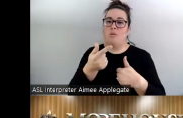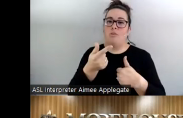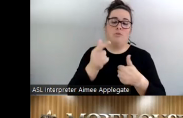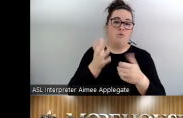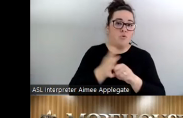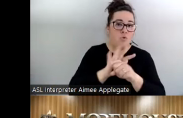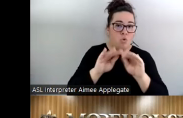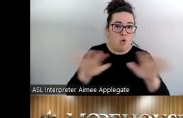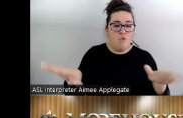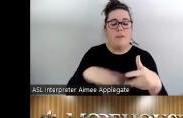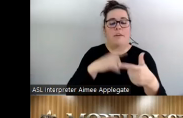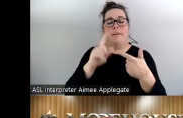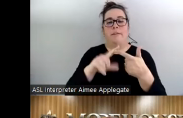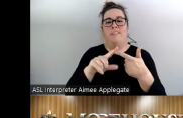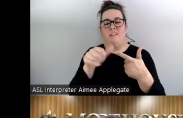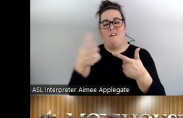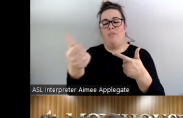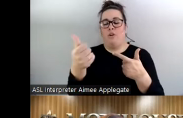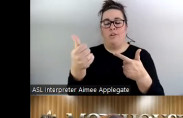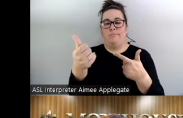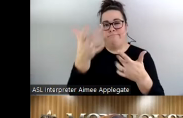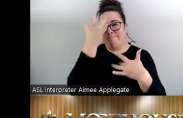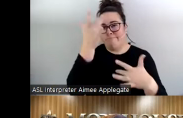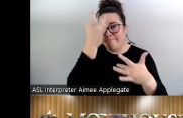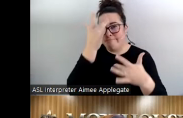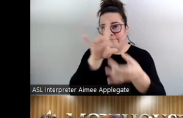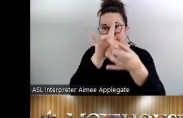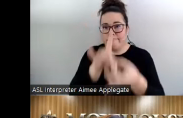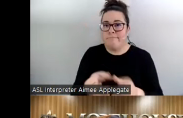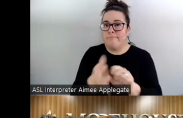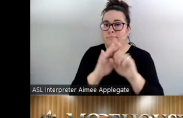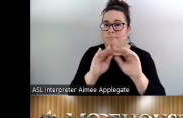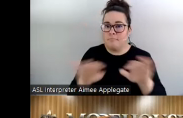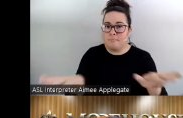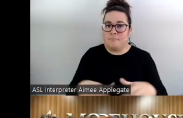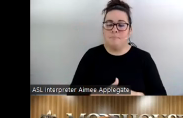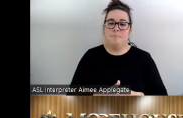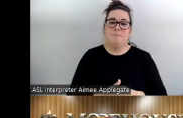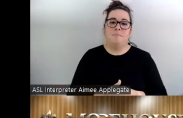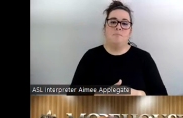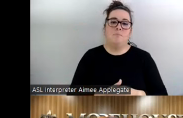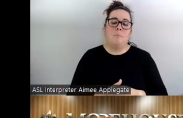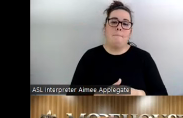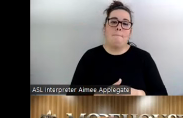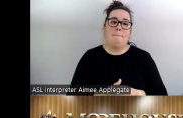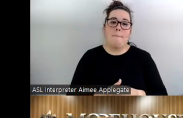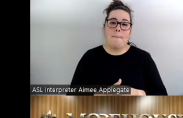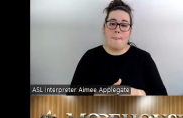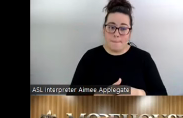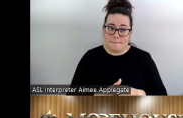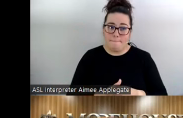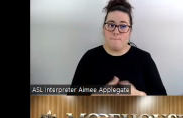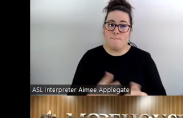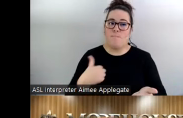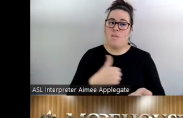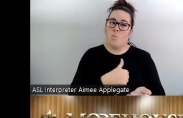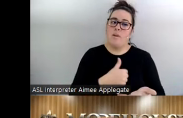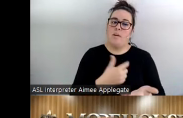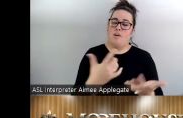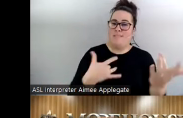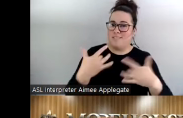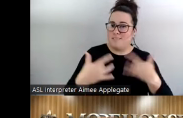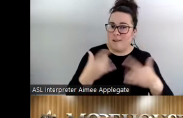diseases that are aligned with COVID-19. So we are thrilled that you all are continuing to be a part of the great work that we're doing and that you all